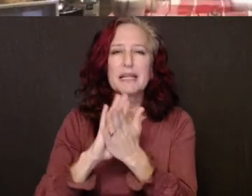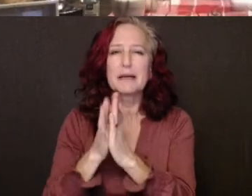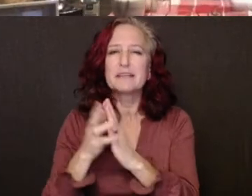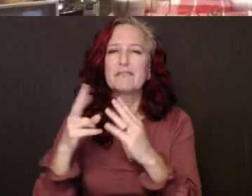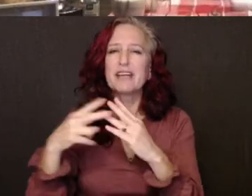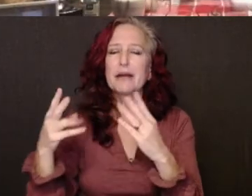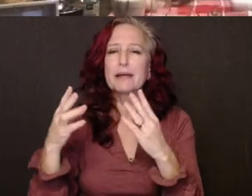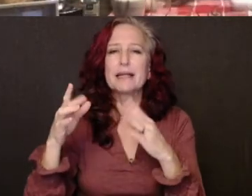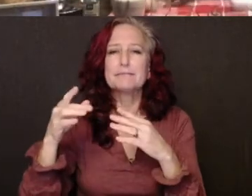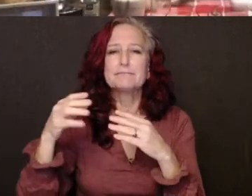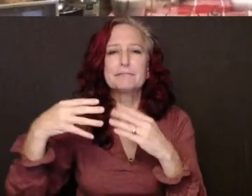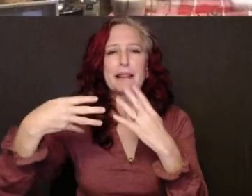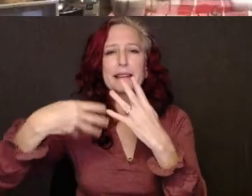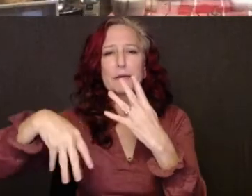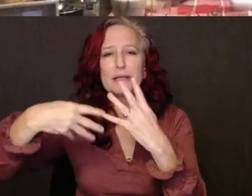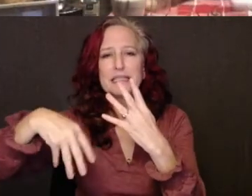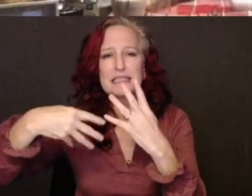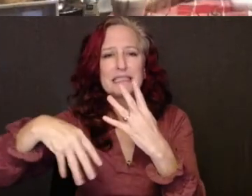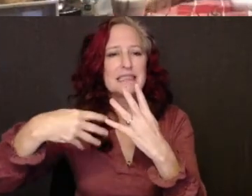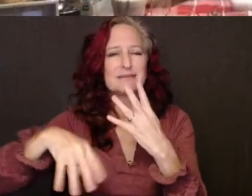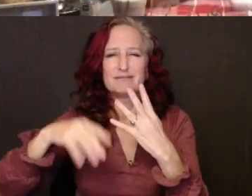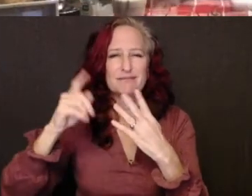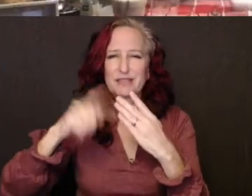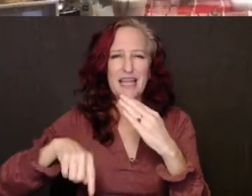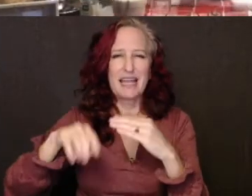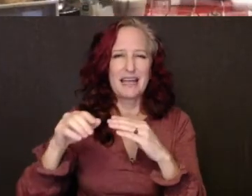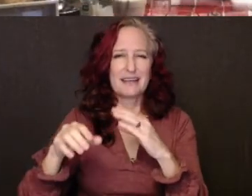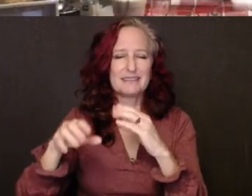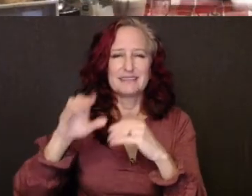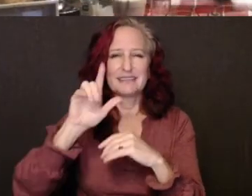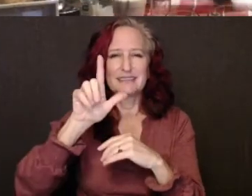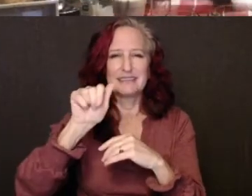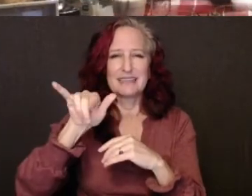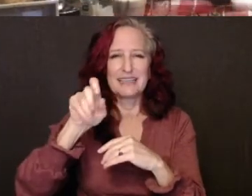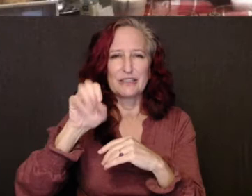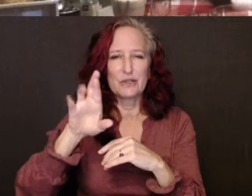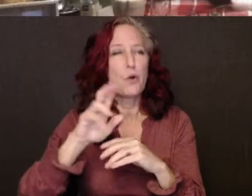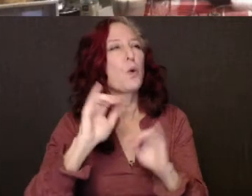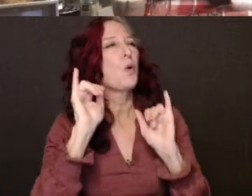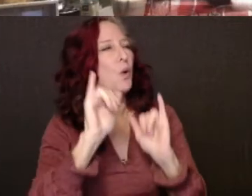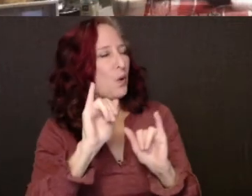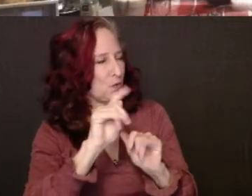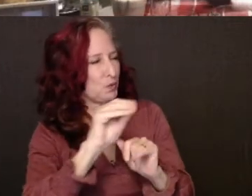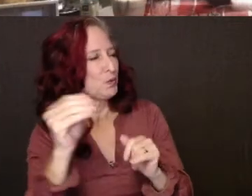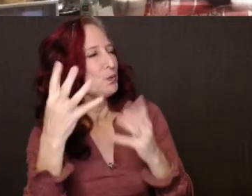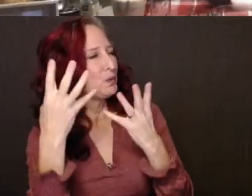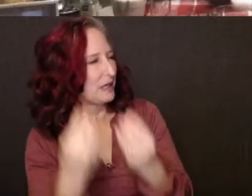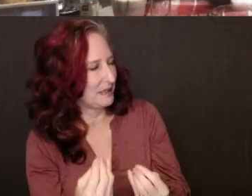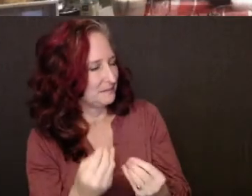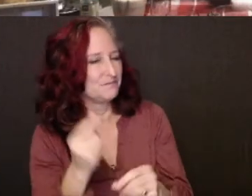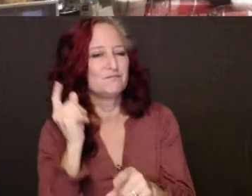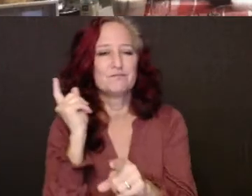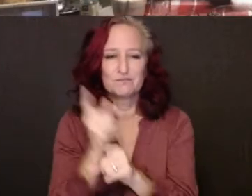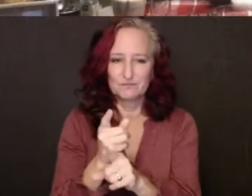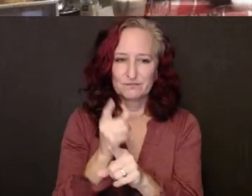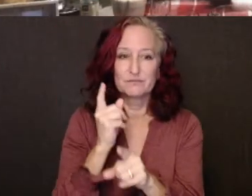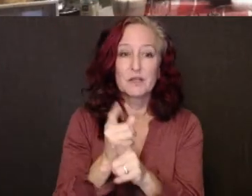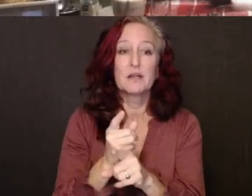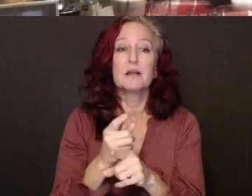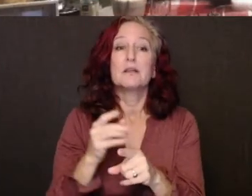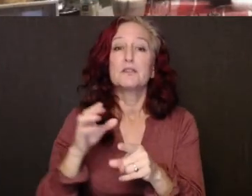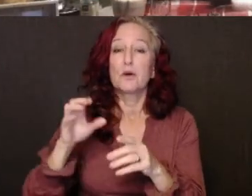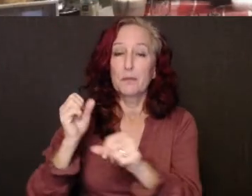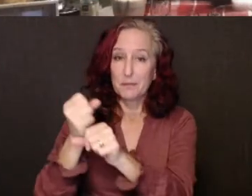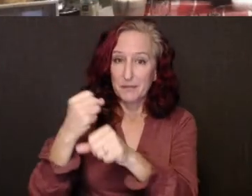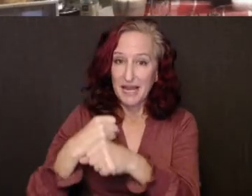back to the kheer to see how that's doing. But this is the kheer that I pre-prepped. And just a note that this is probably a step